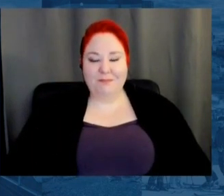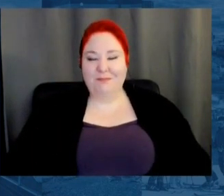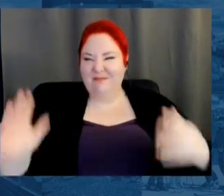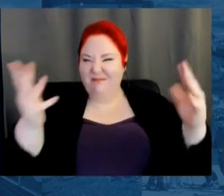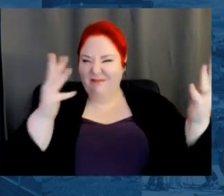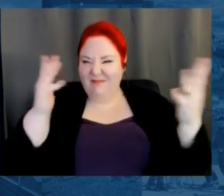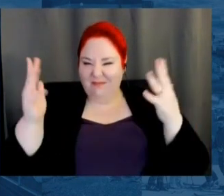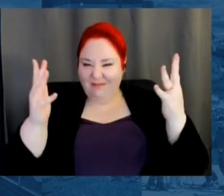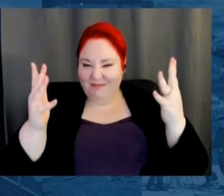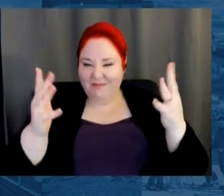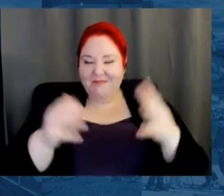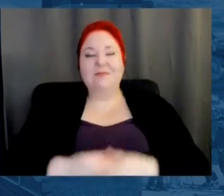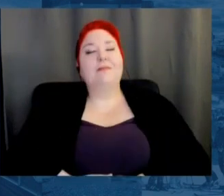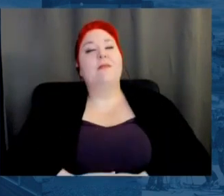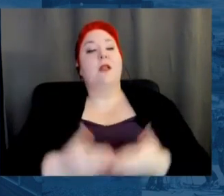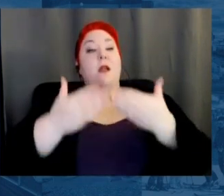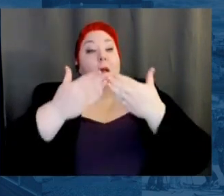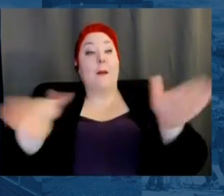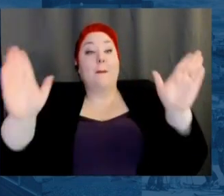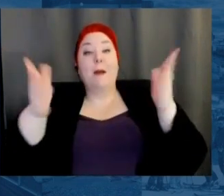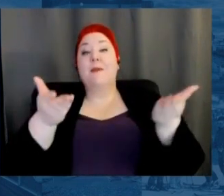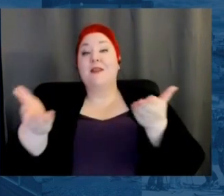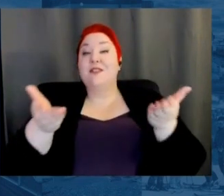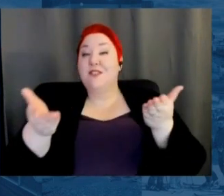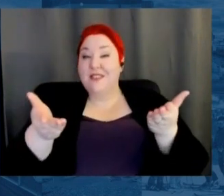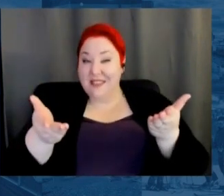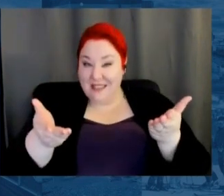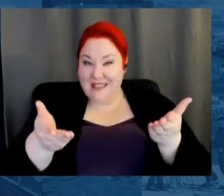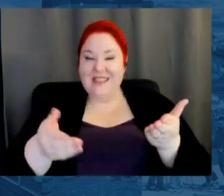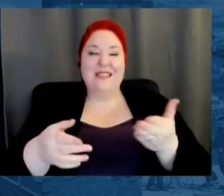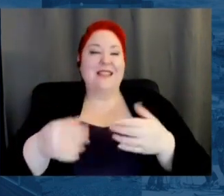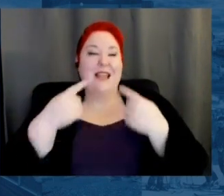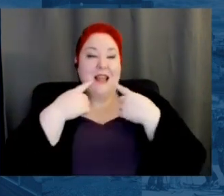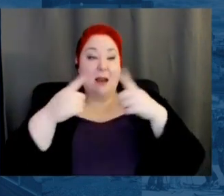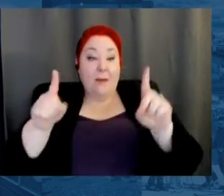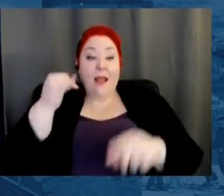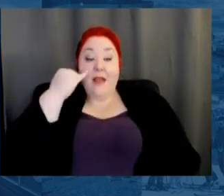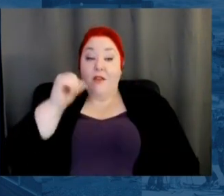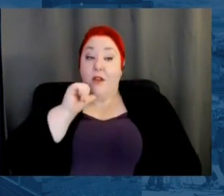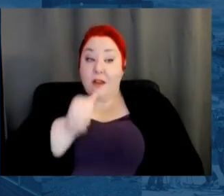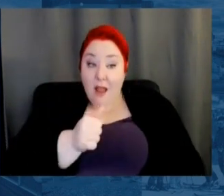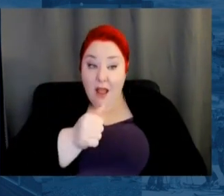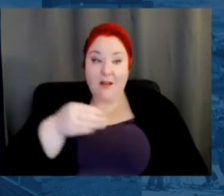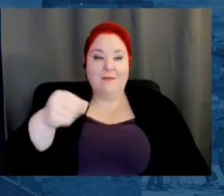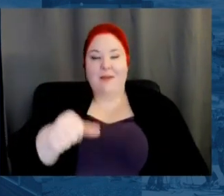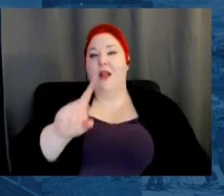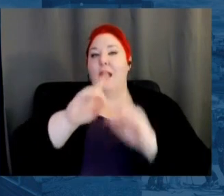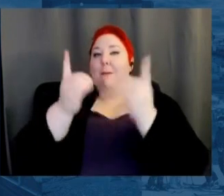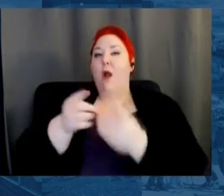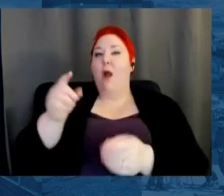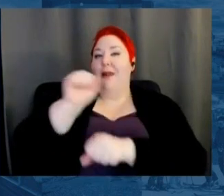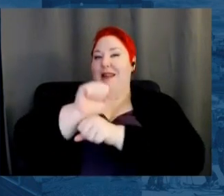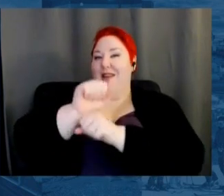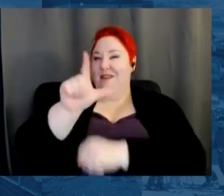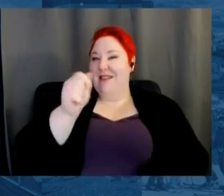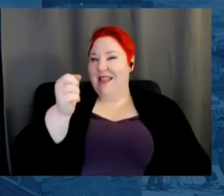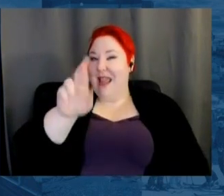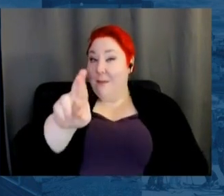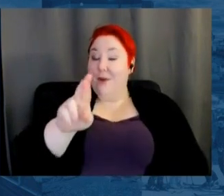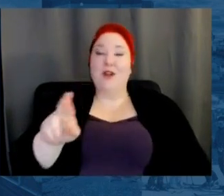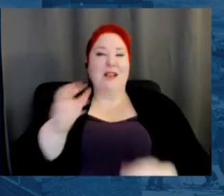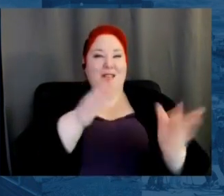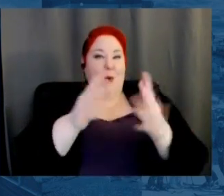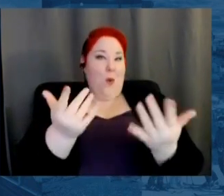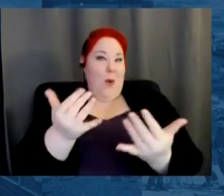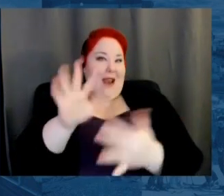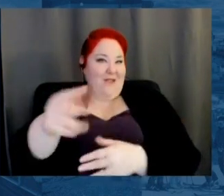But as a public service announcement, I'm going to tell you if your pay did not go up and you're a minimum wage worker, our Department of Labor is waiting for your call, and they'll make sure you get the money that